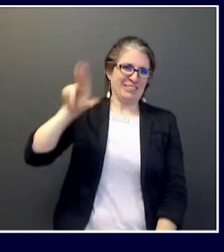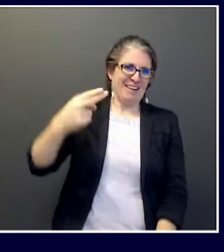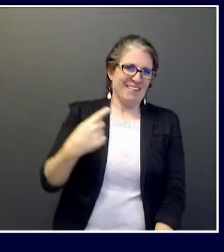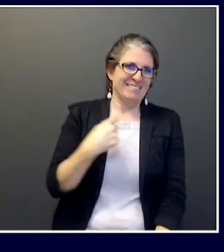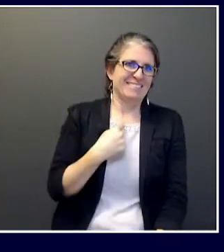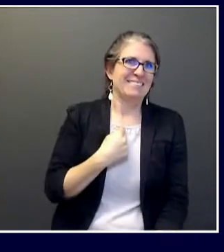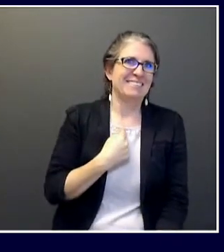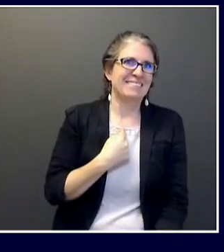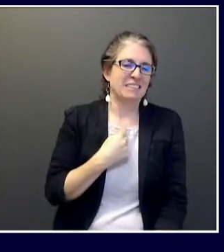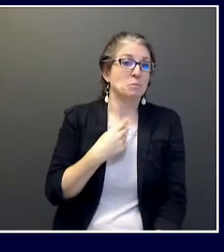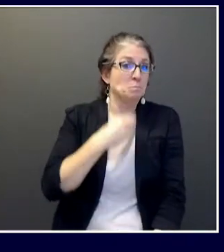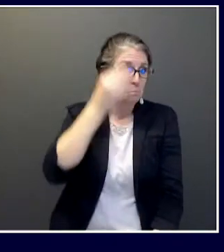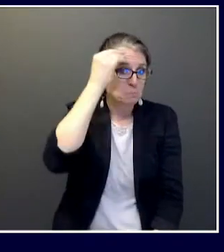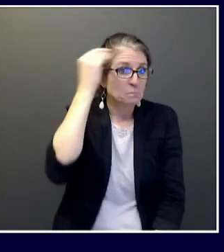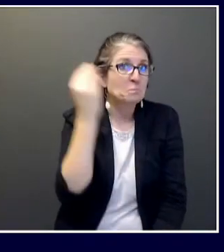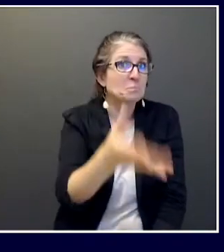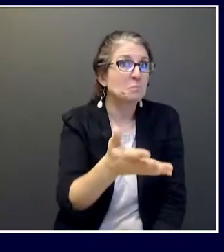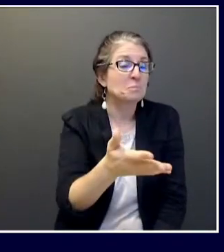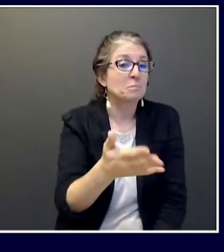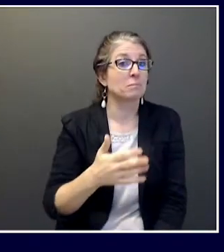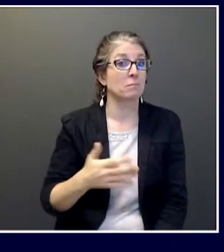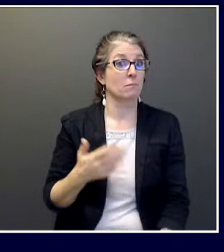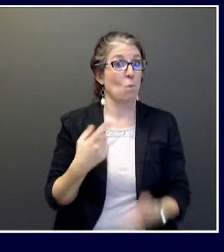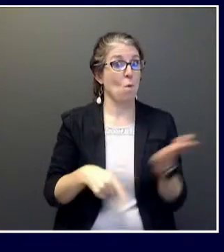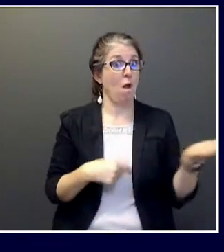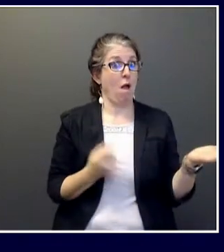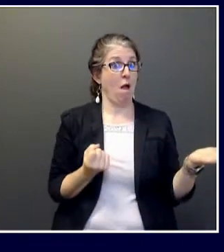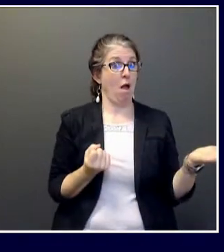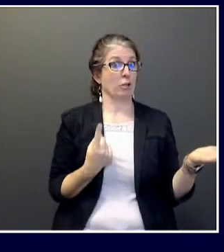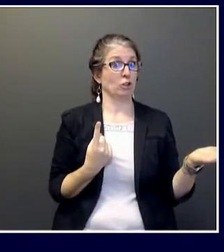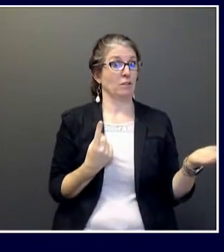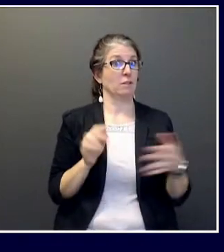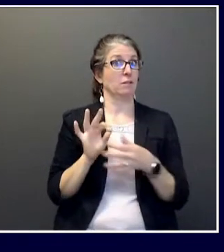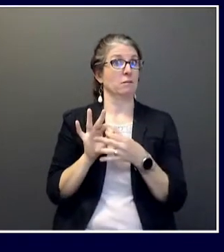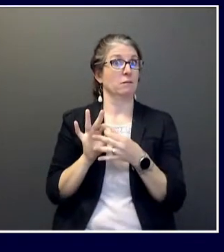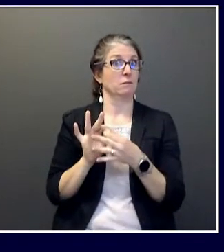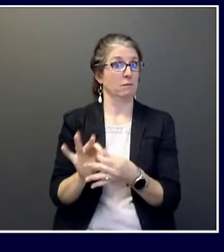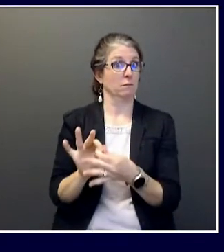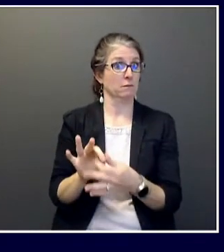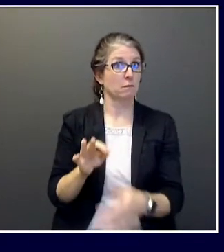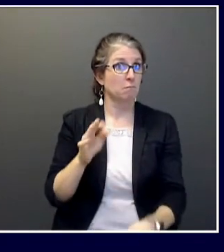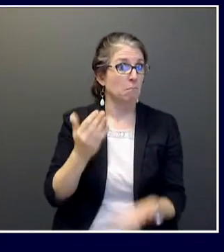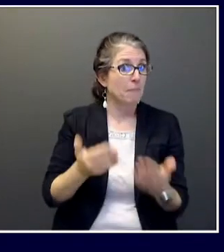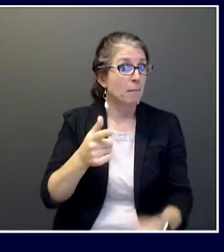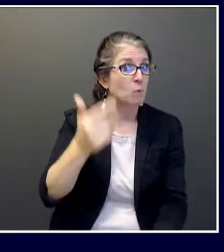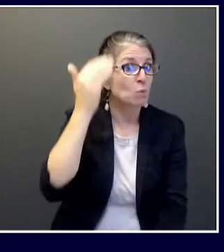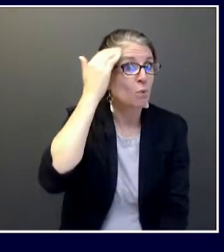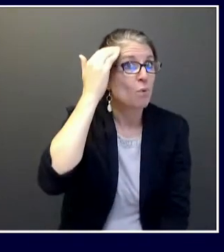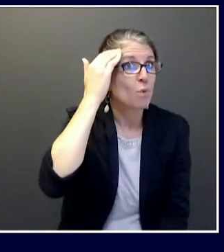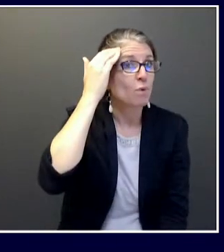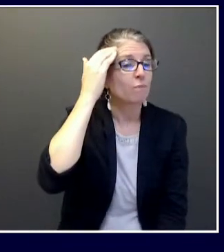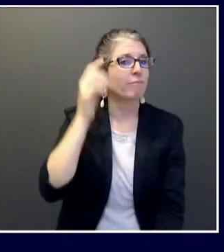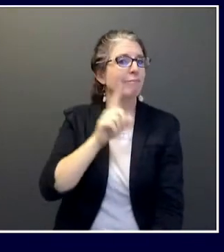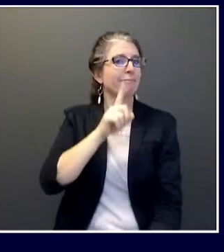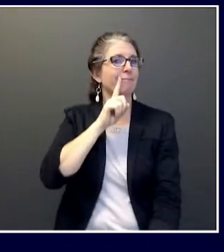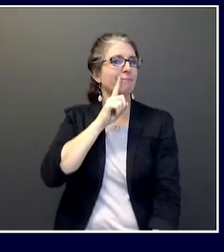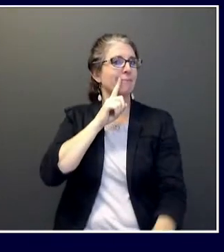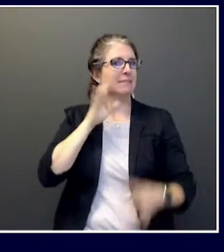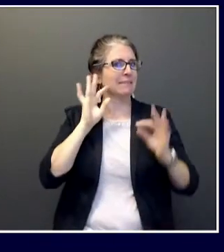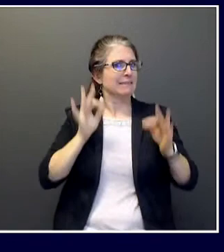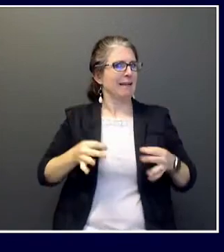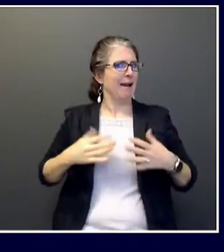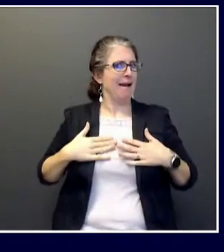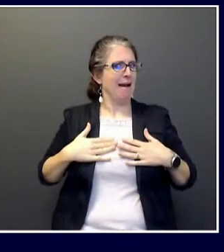we understand, of course, as you know, Patrick, this is managed at the federal level, but for visitors and friends and colleagues